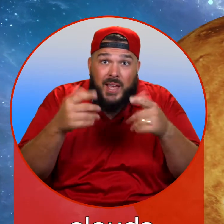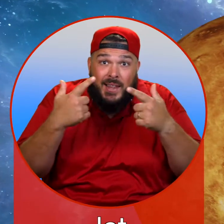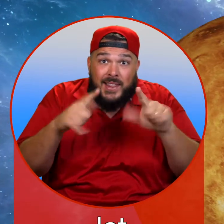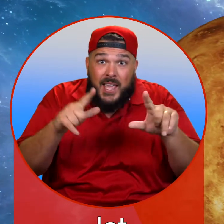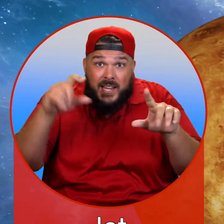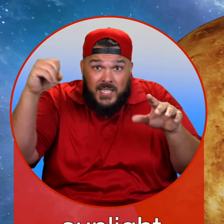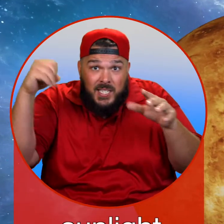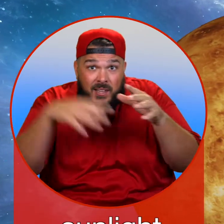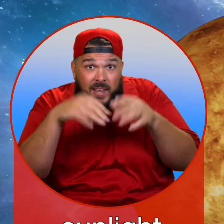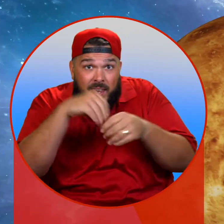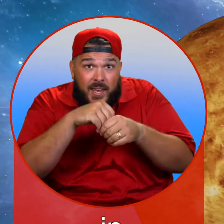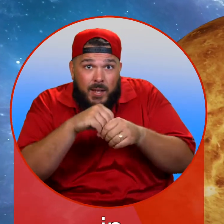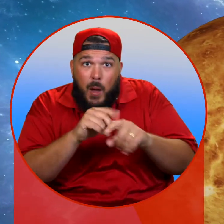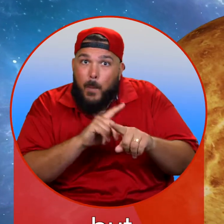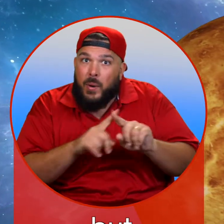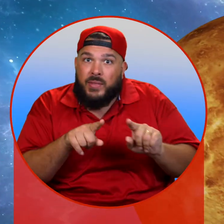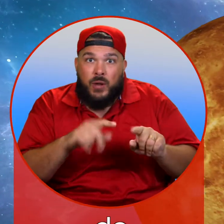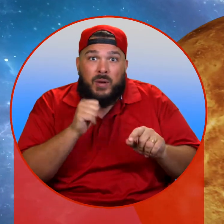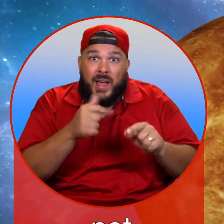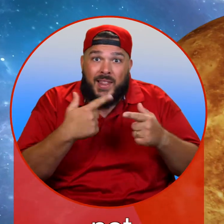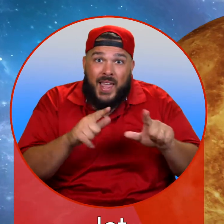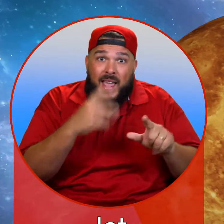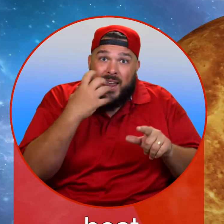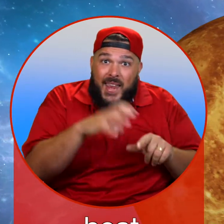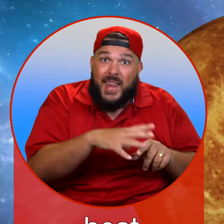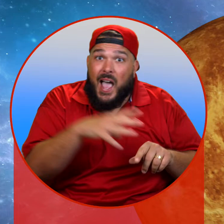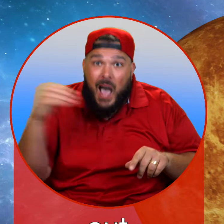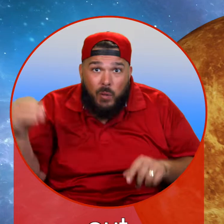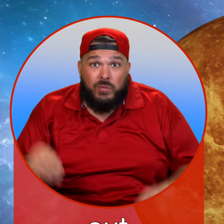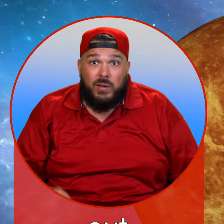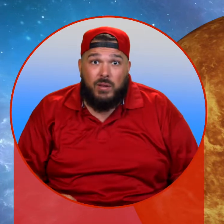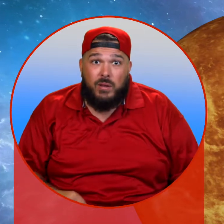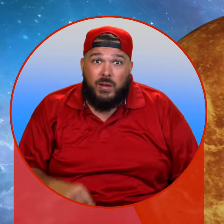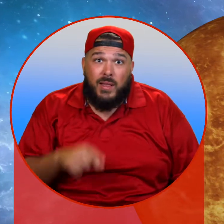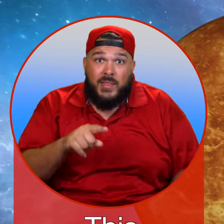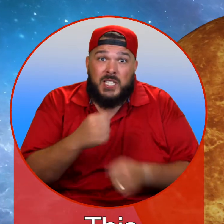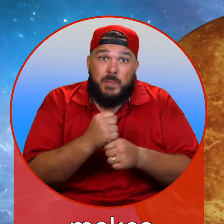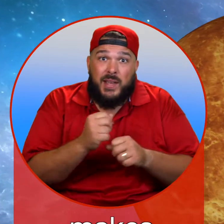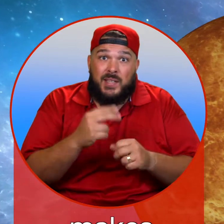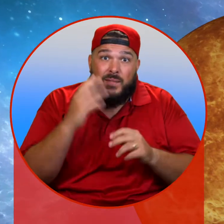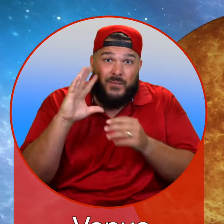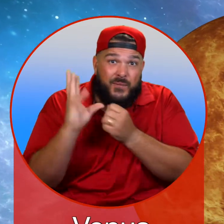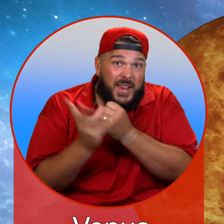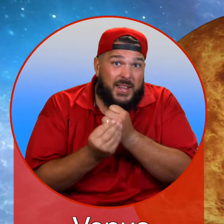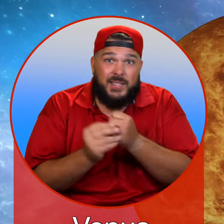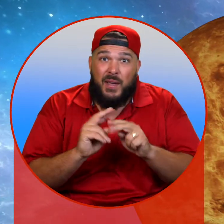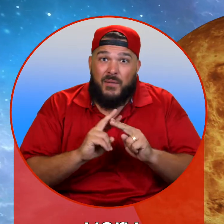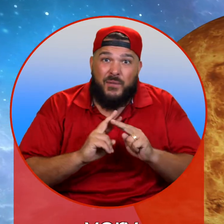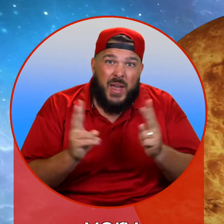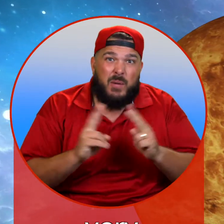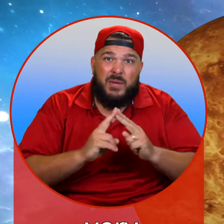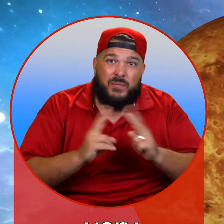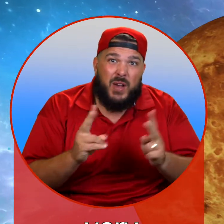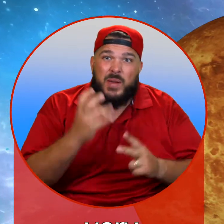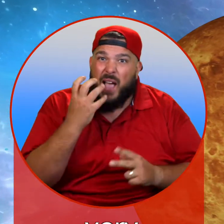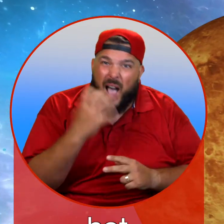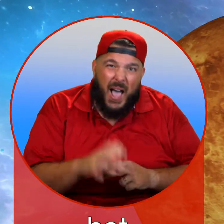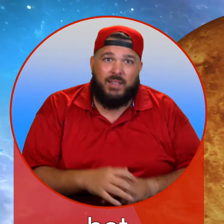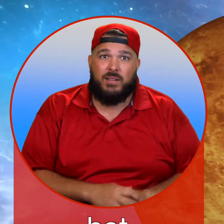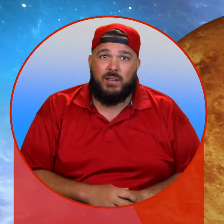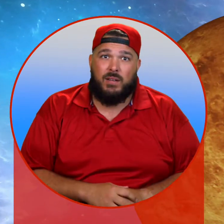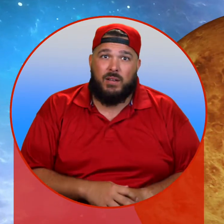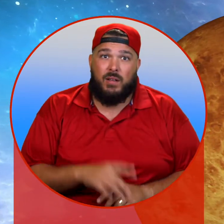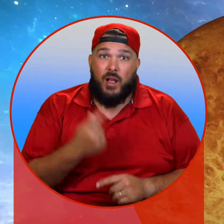clouds let sunlight in but they do not let heat out this makes Venus very very